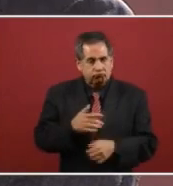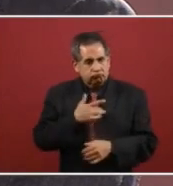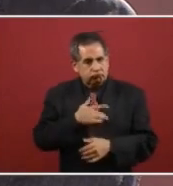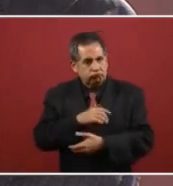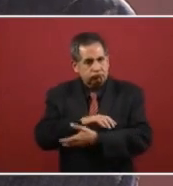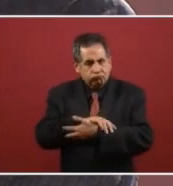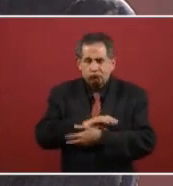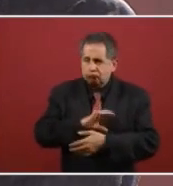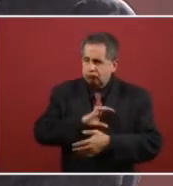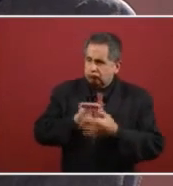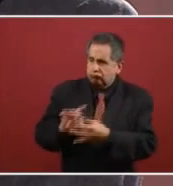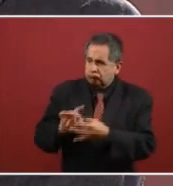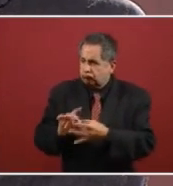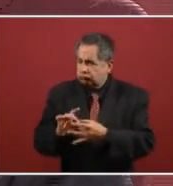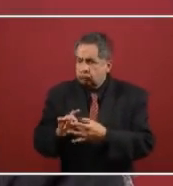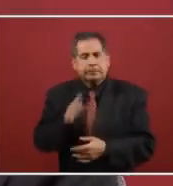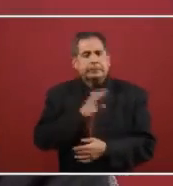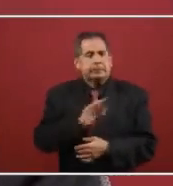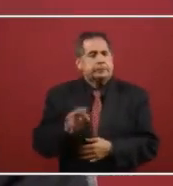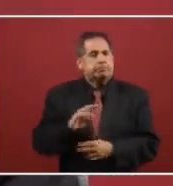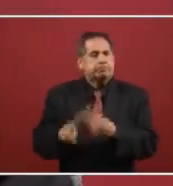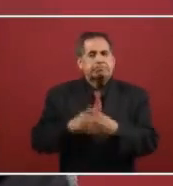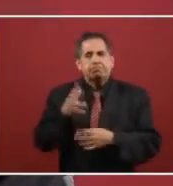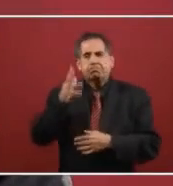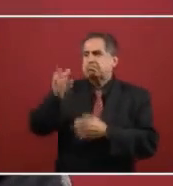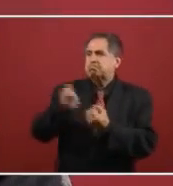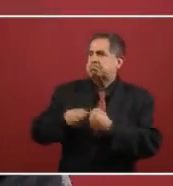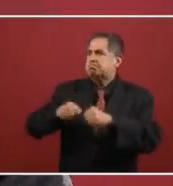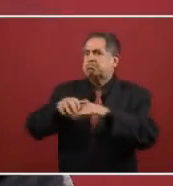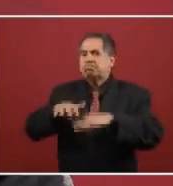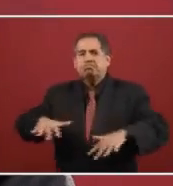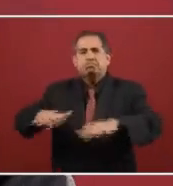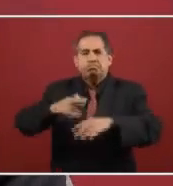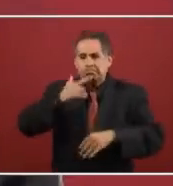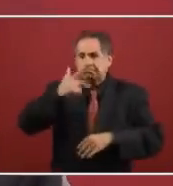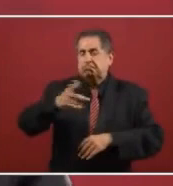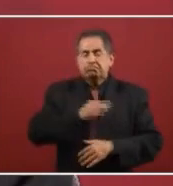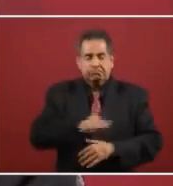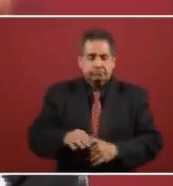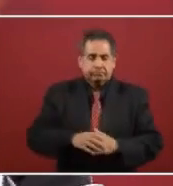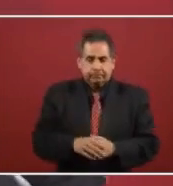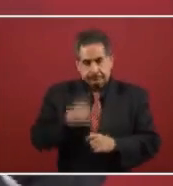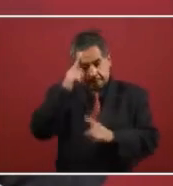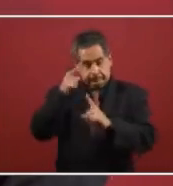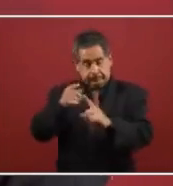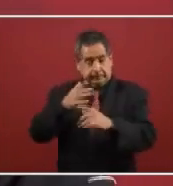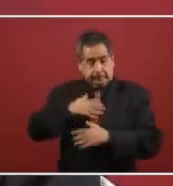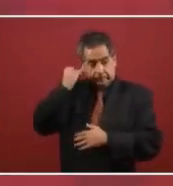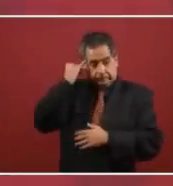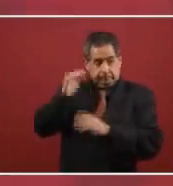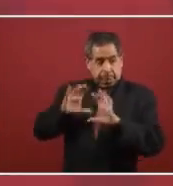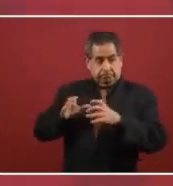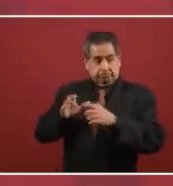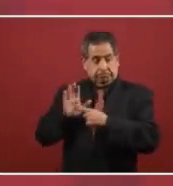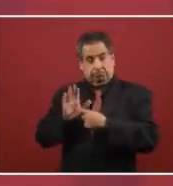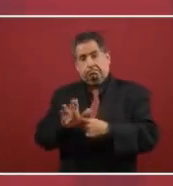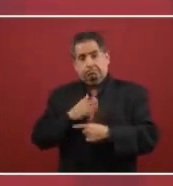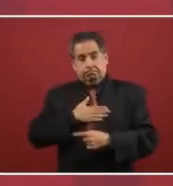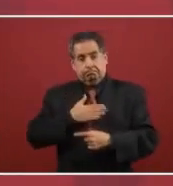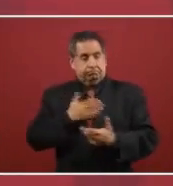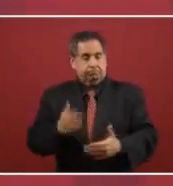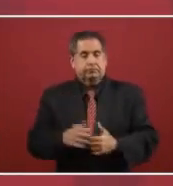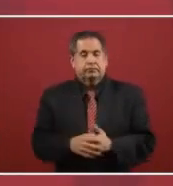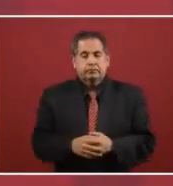with fraternity, you can create a better society like our